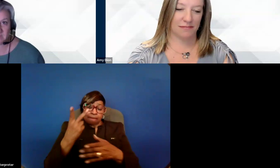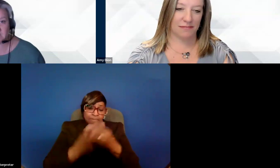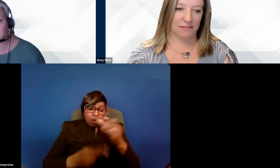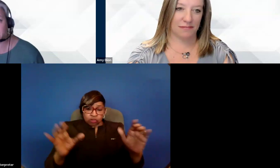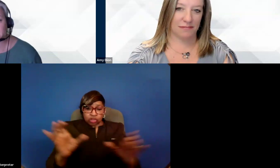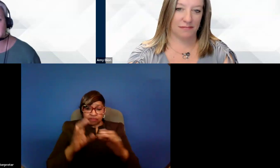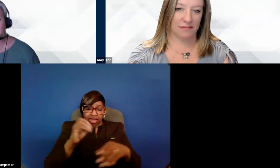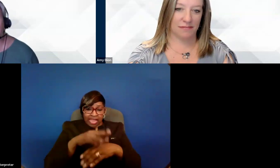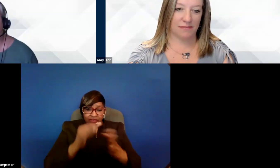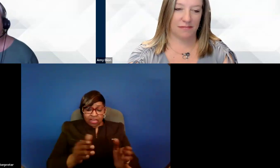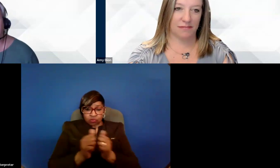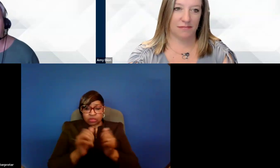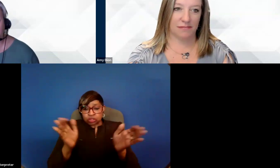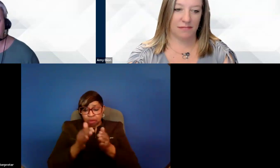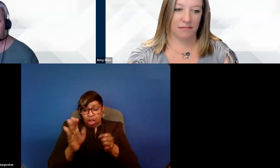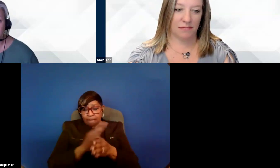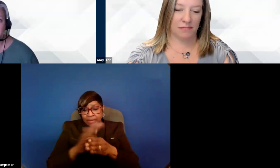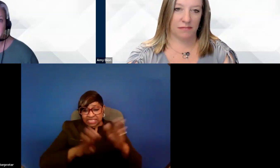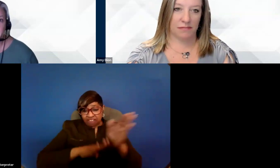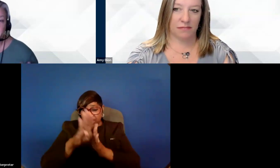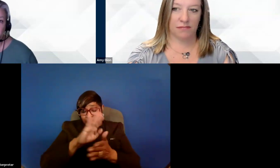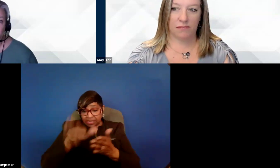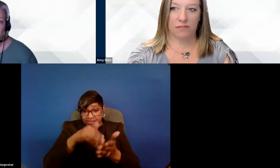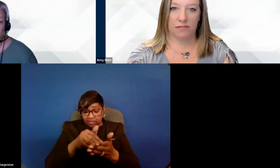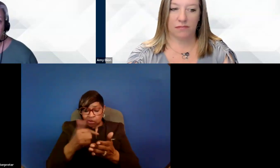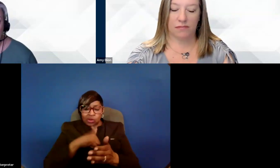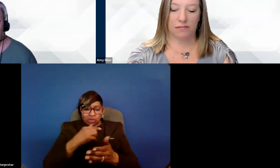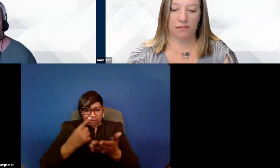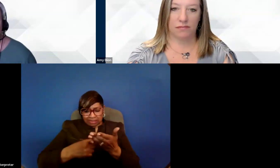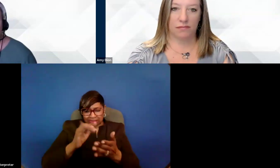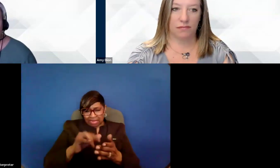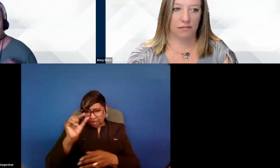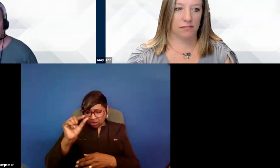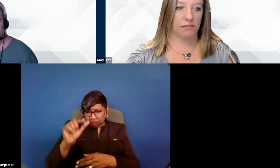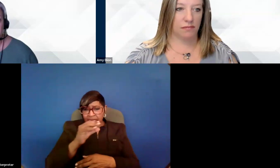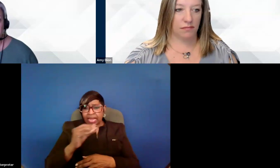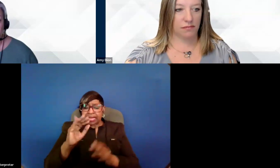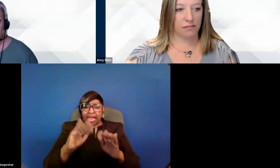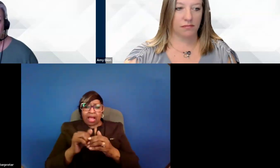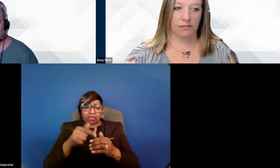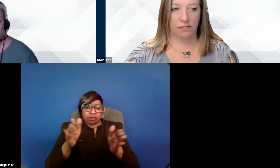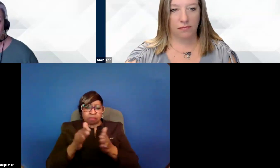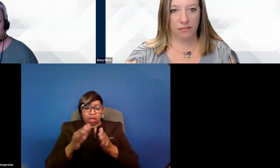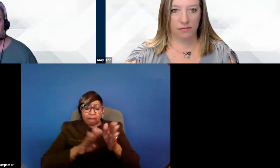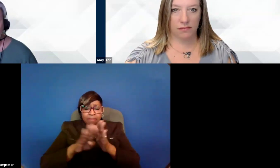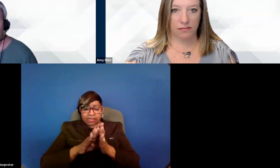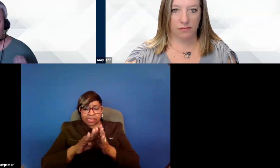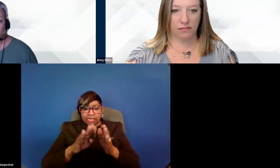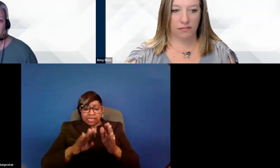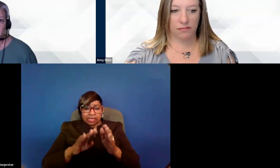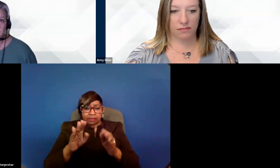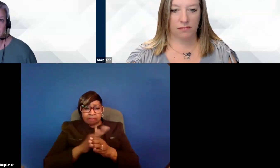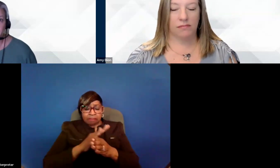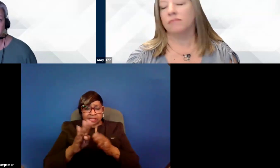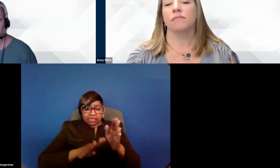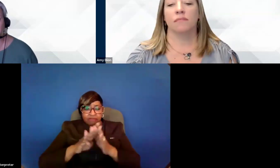Small Business Development Center, and we're going to talk a little bit about that and how The small business development centers near you can help